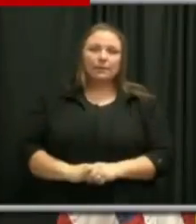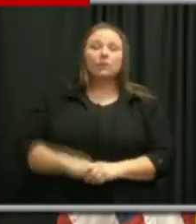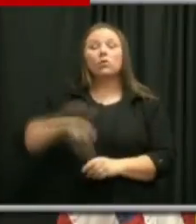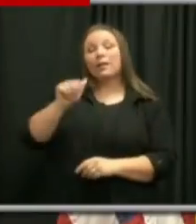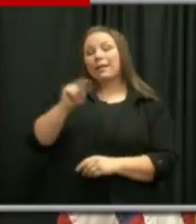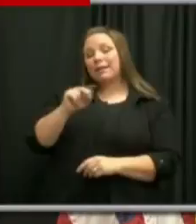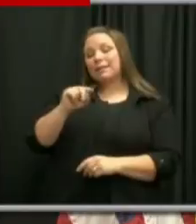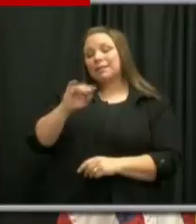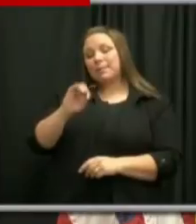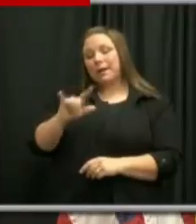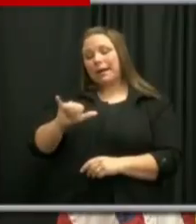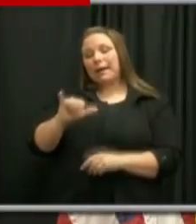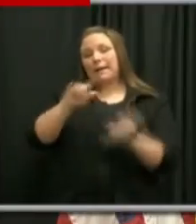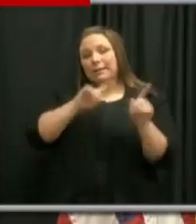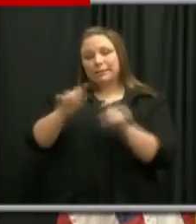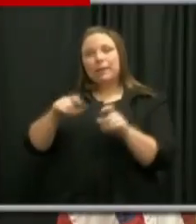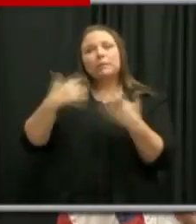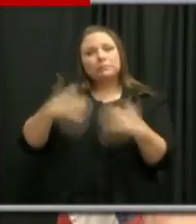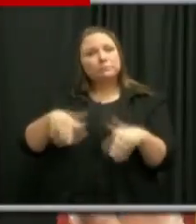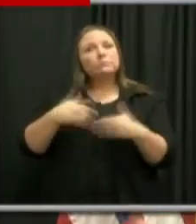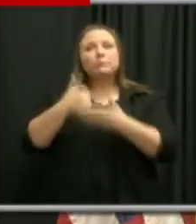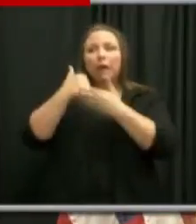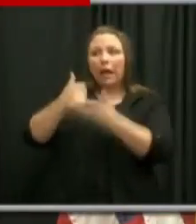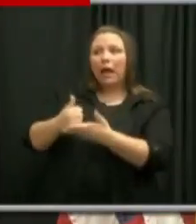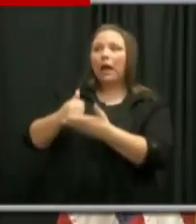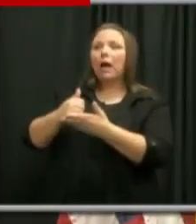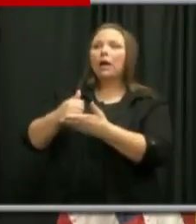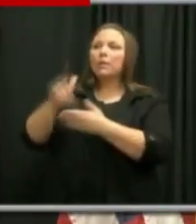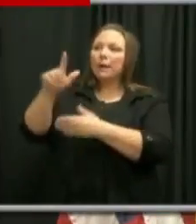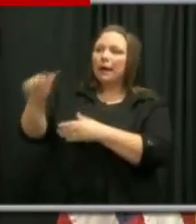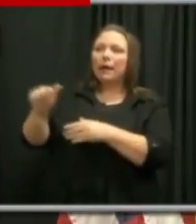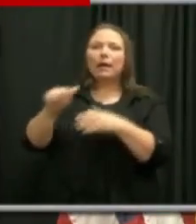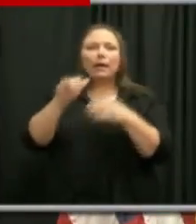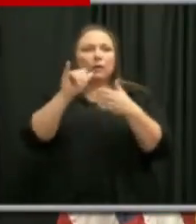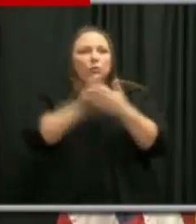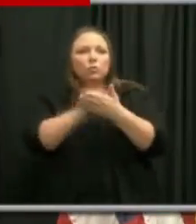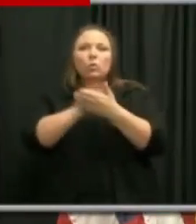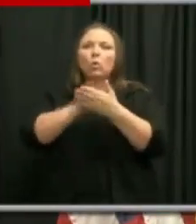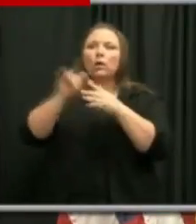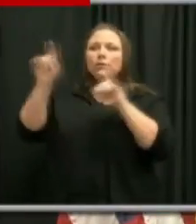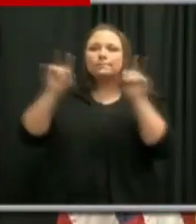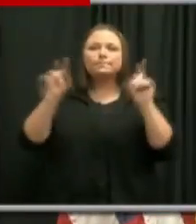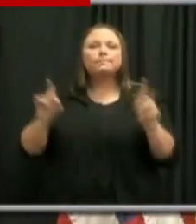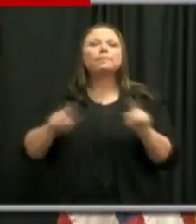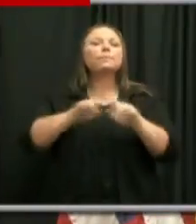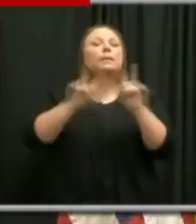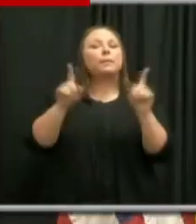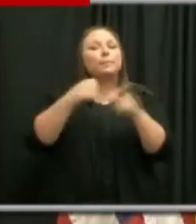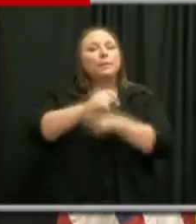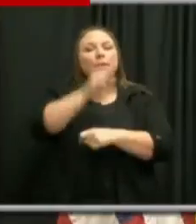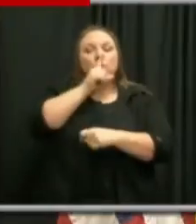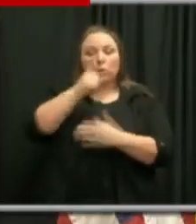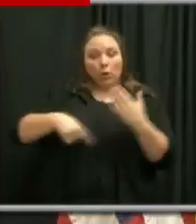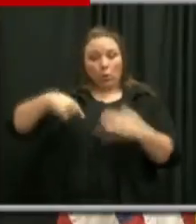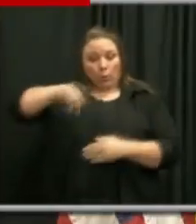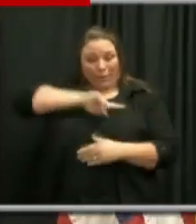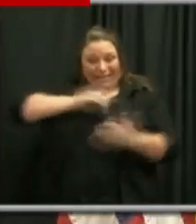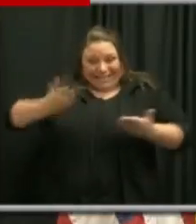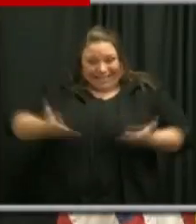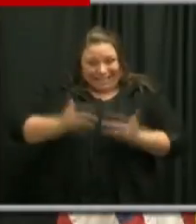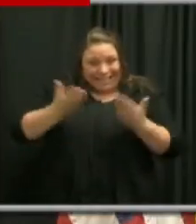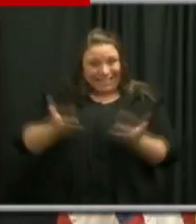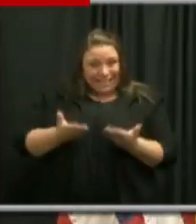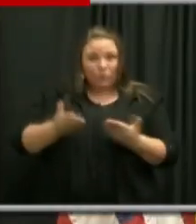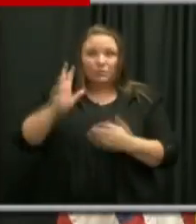are very useful. They've been used in Los Angeles, New York, other places. But we need to make sure the antibody test that we're using meets